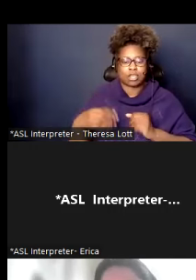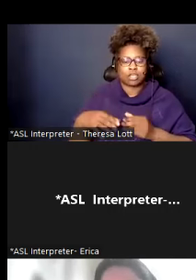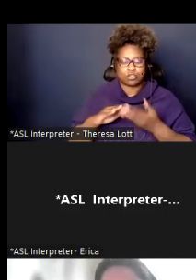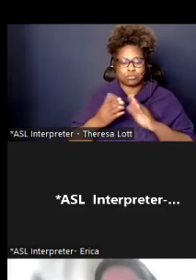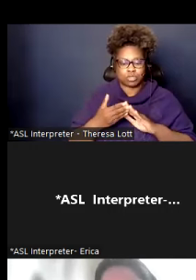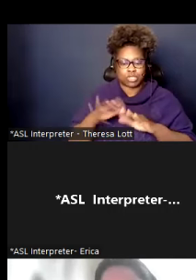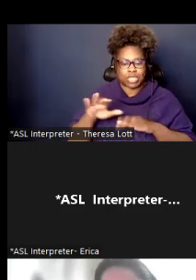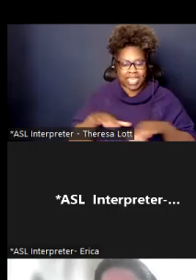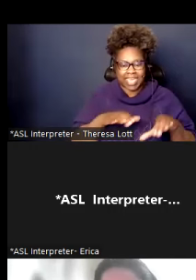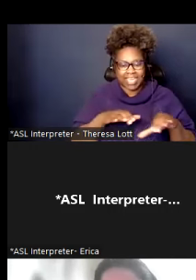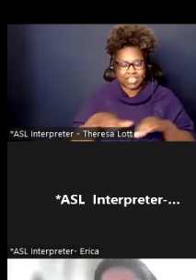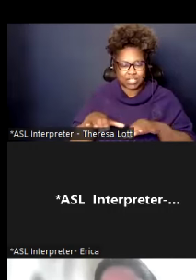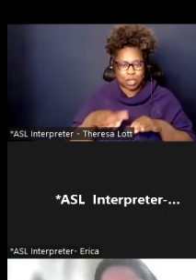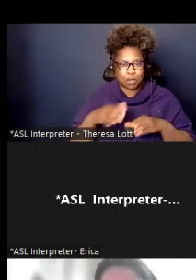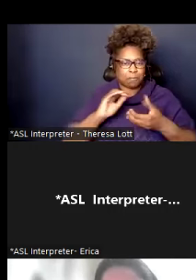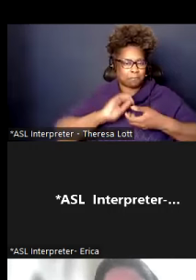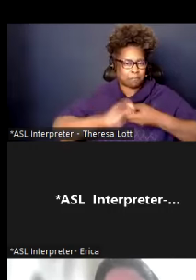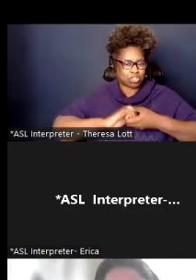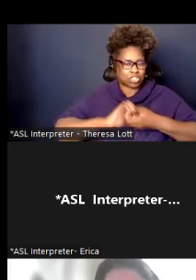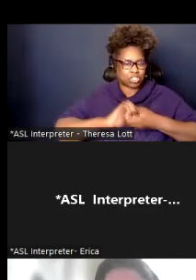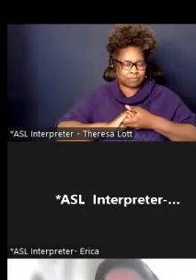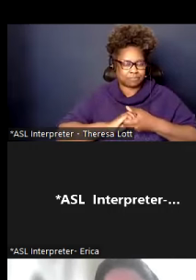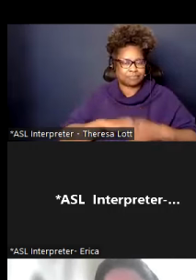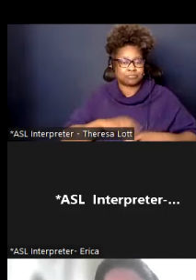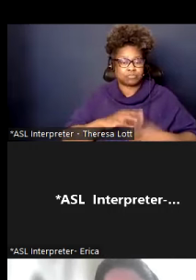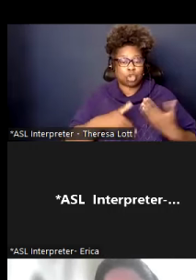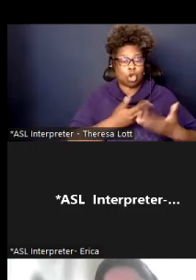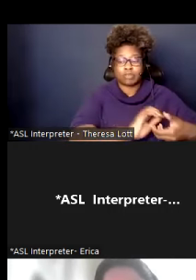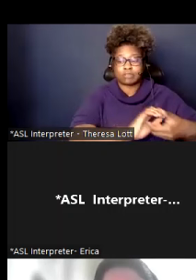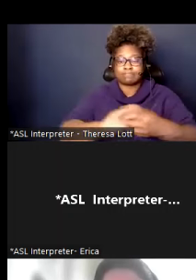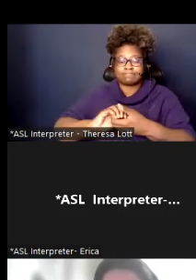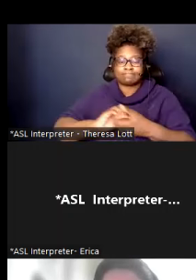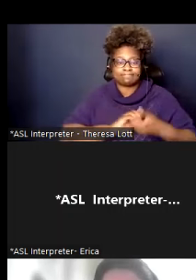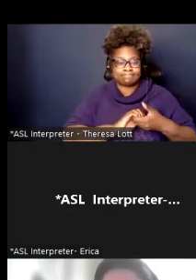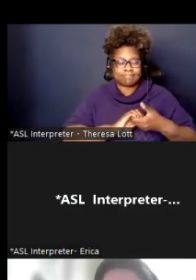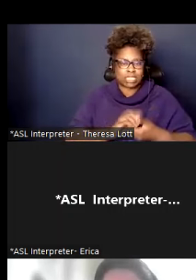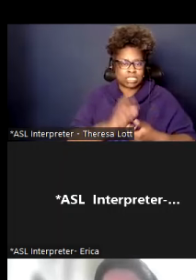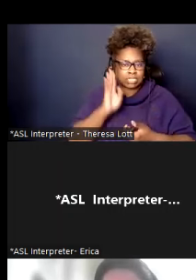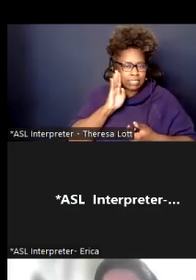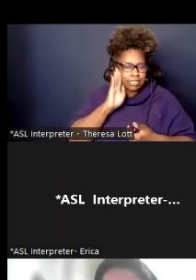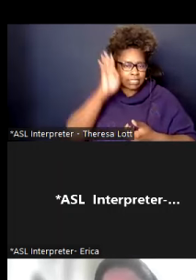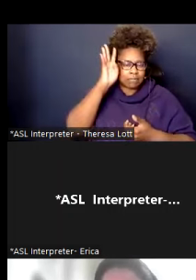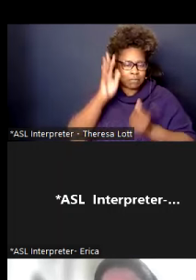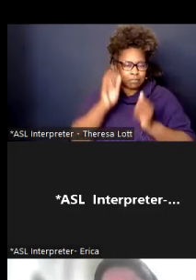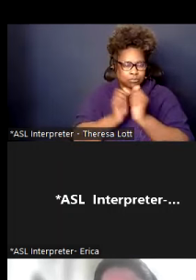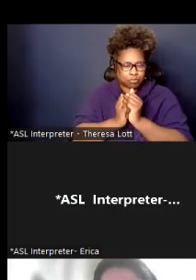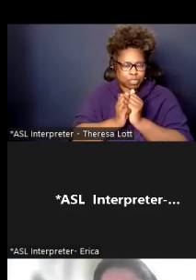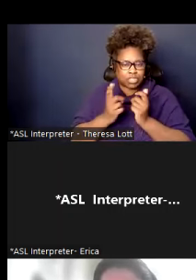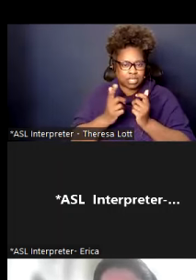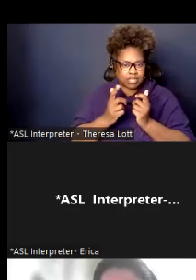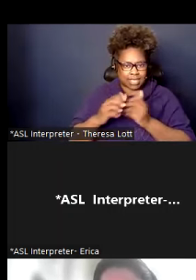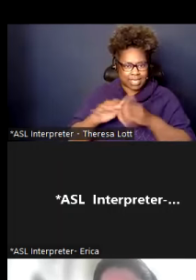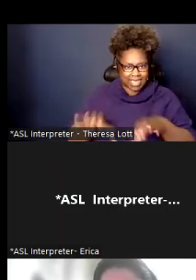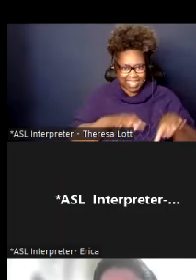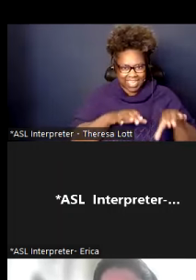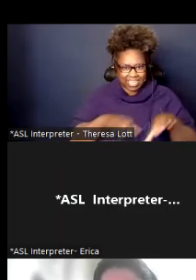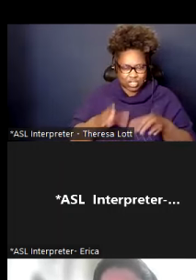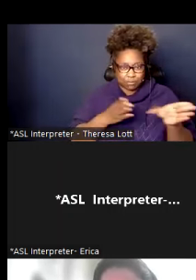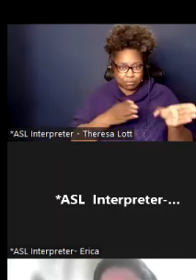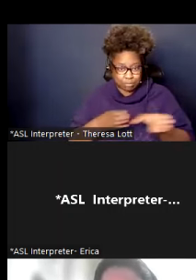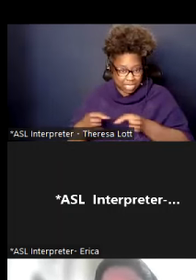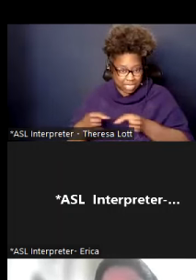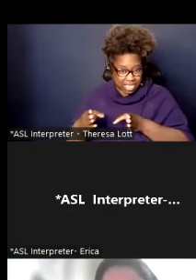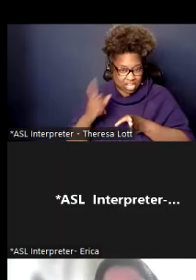to develop a regional resilience action plan. Representatives of these entities sit on the project steering